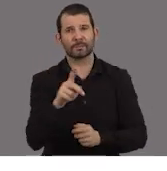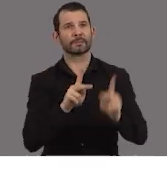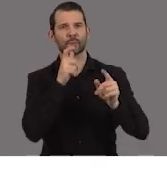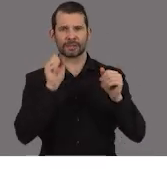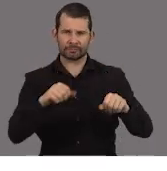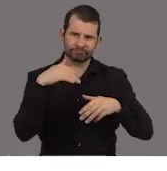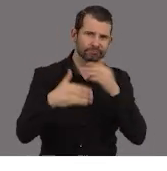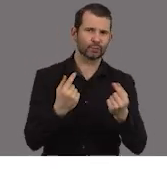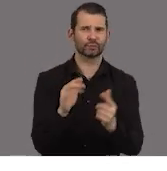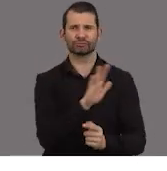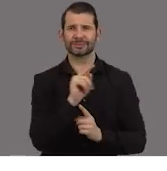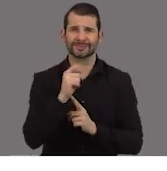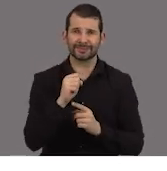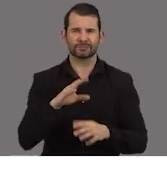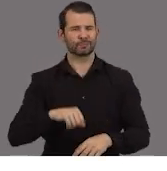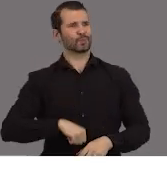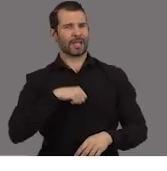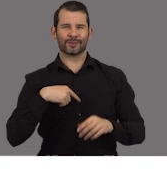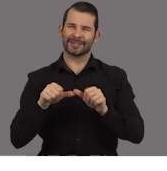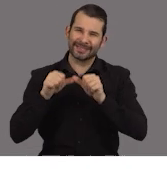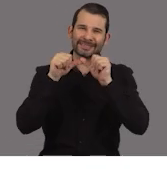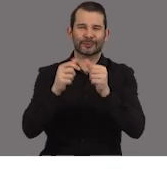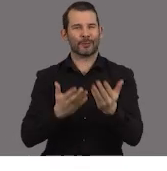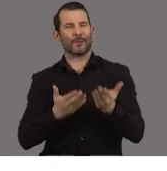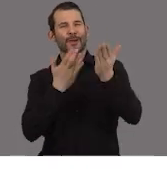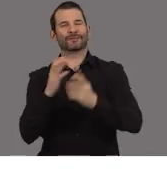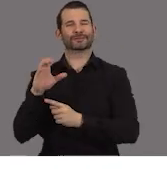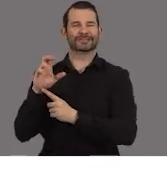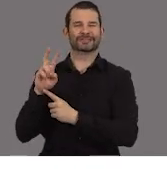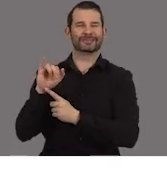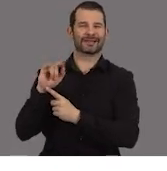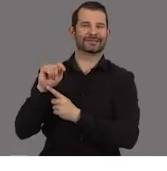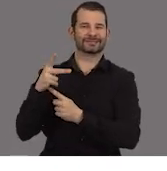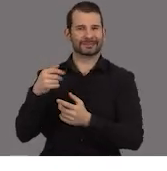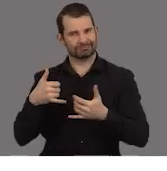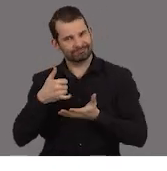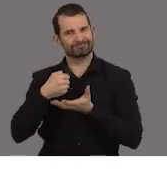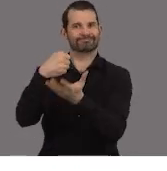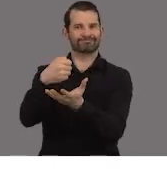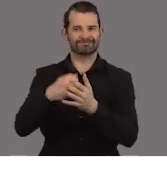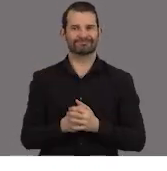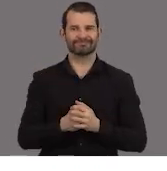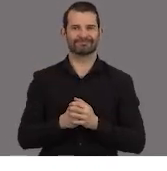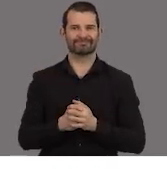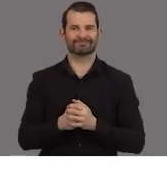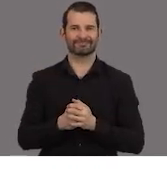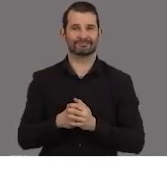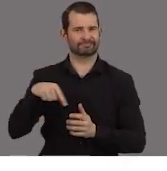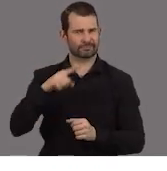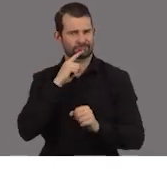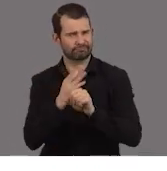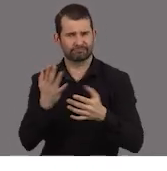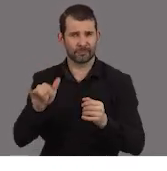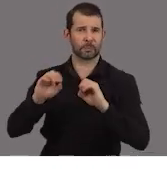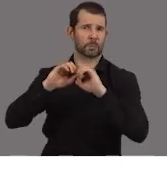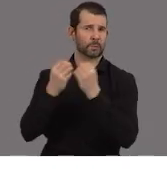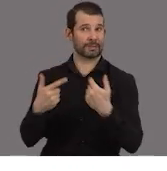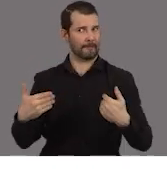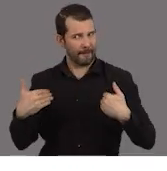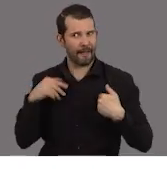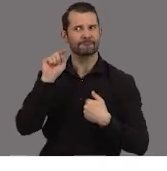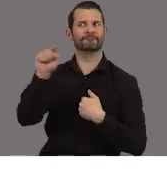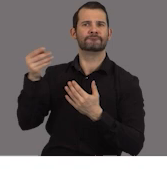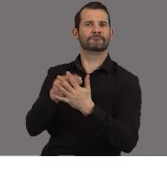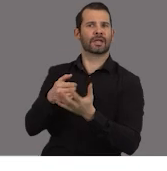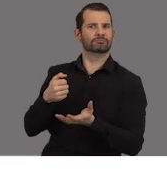people to do their taxes and proud to continue to offer the CVITP grant. This ensures that